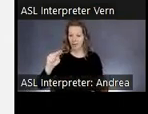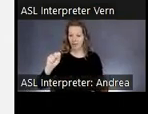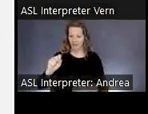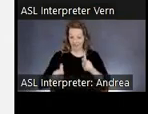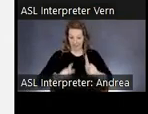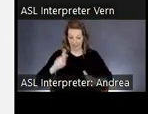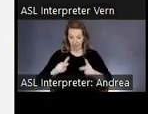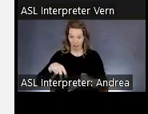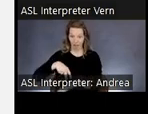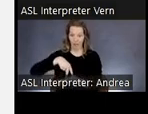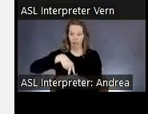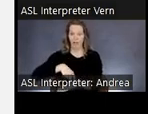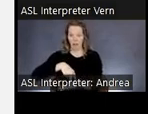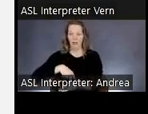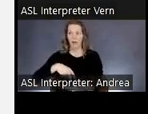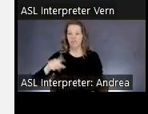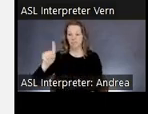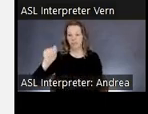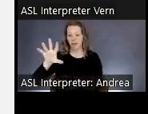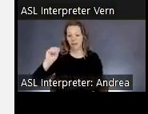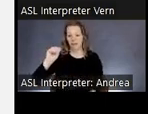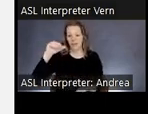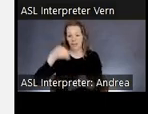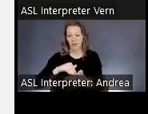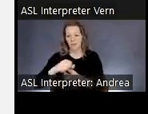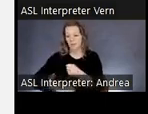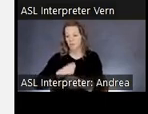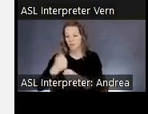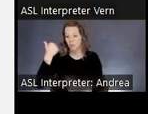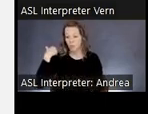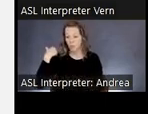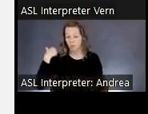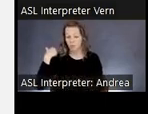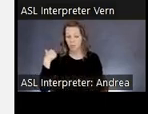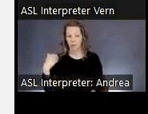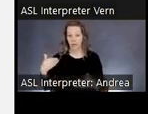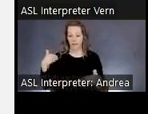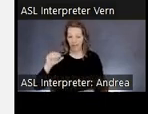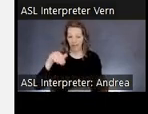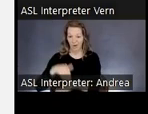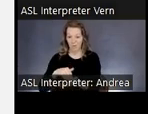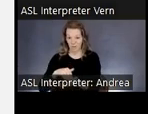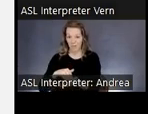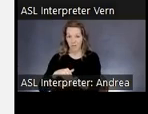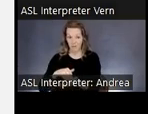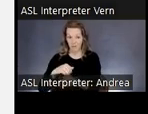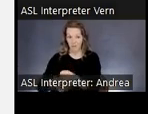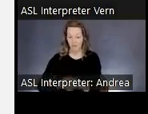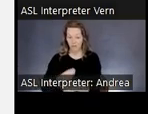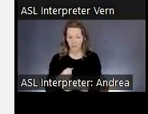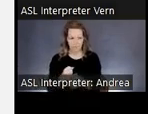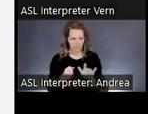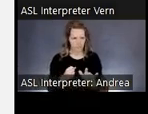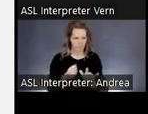earth, 150,000 years ago, right? And 140,000 of those we spent